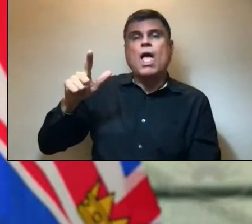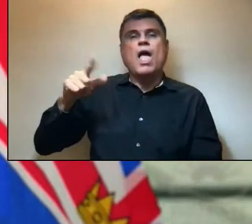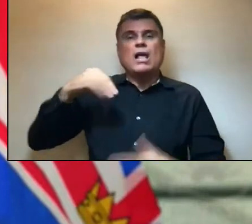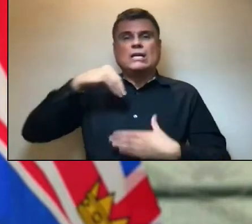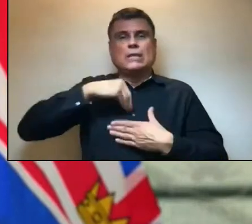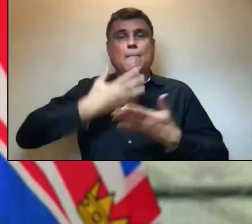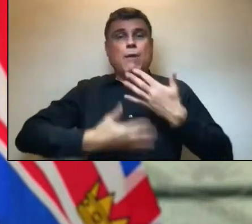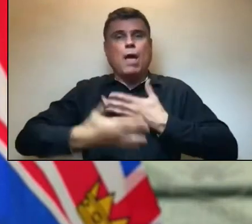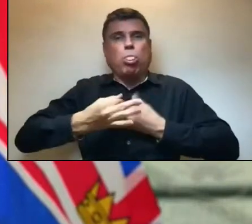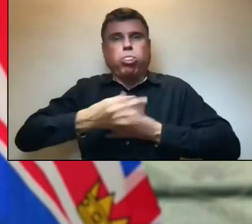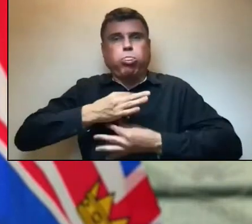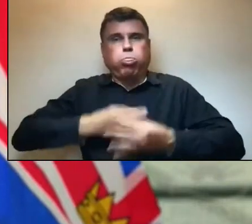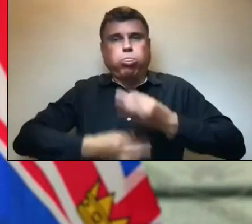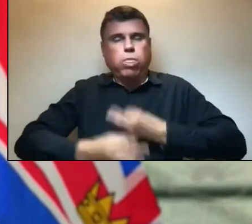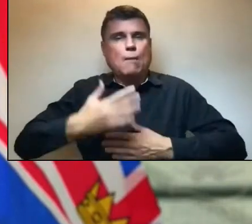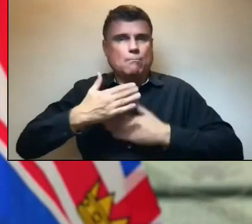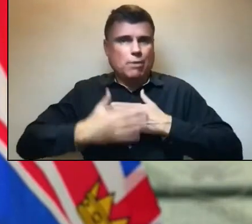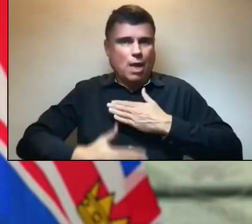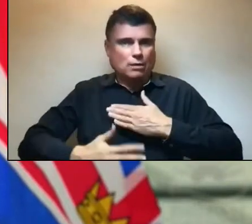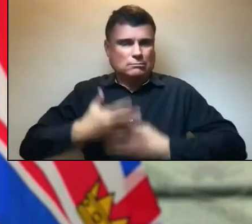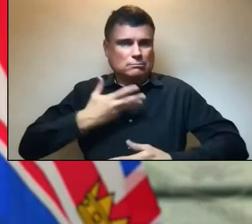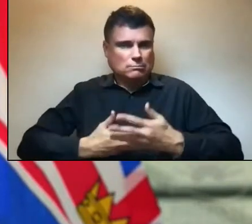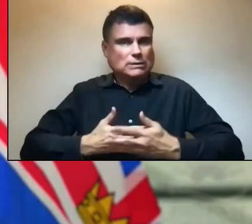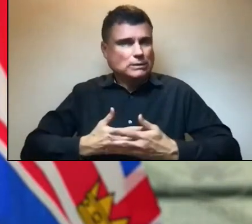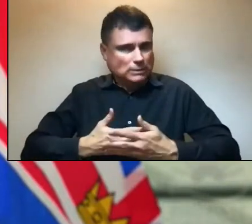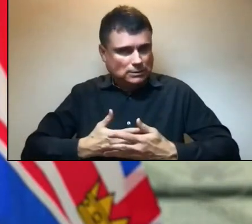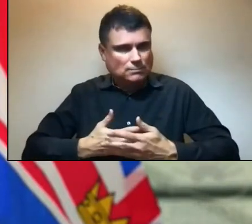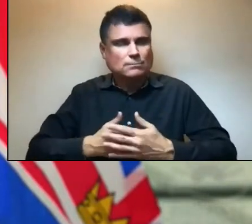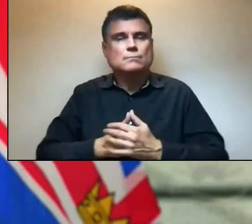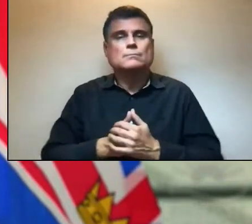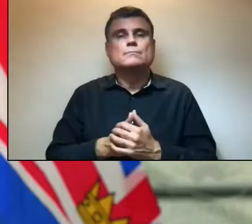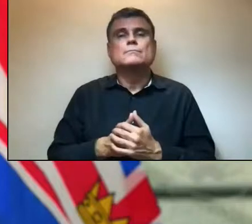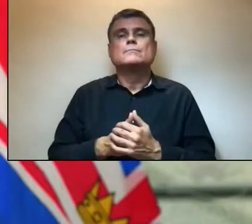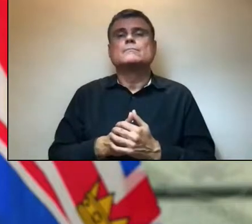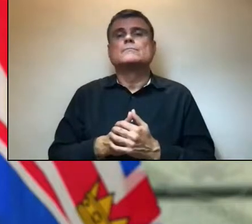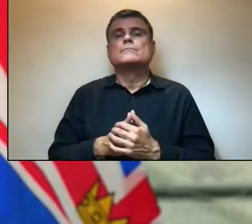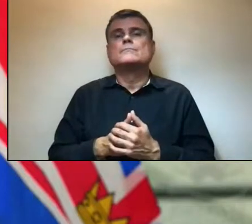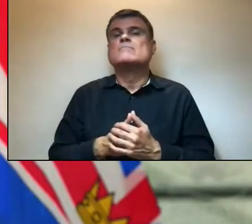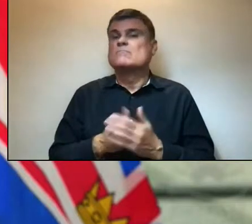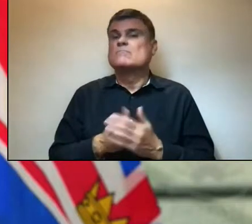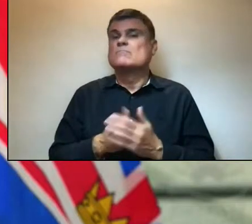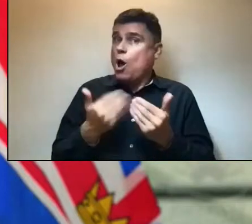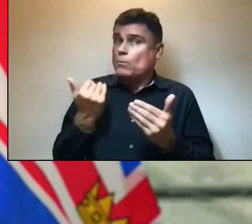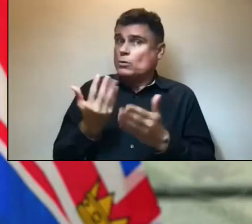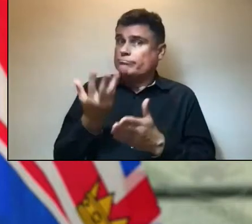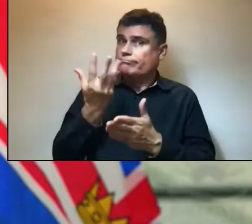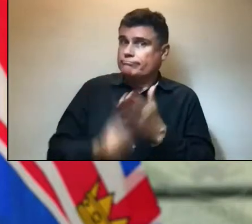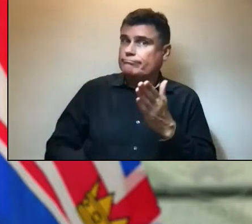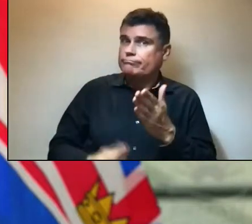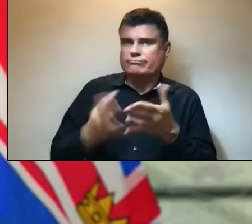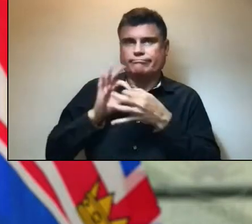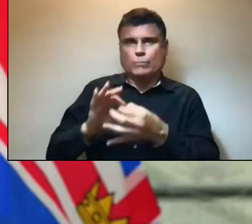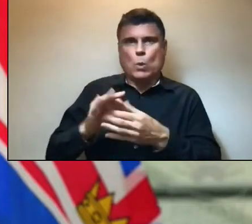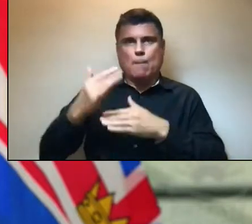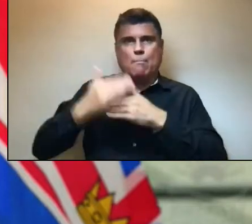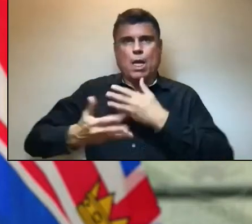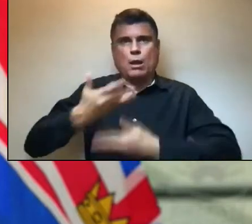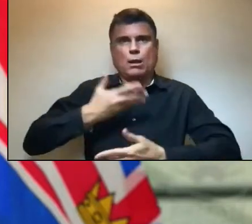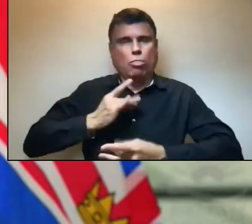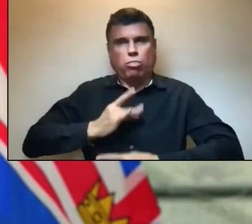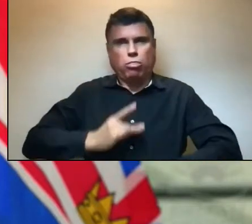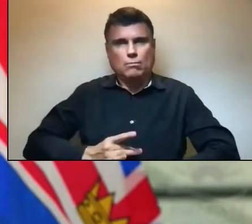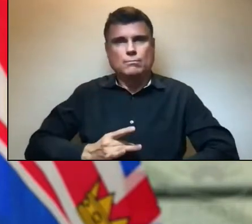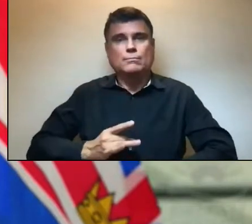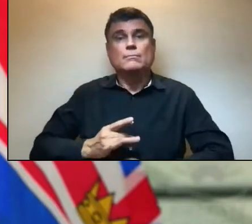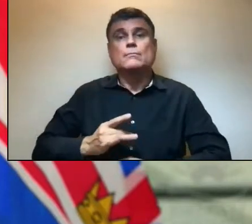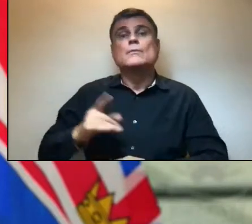exemption, despite the exemption form saying that those people with this vaccine-induced condition don't